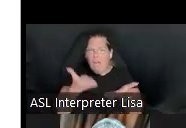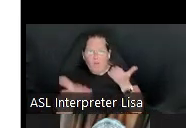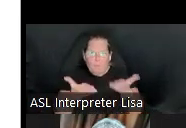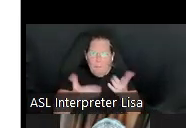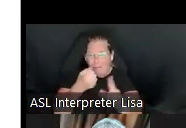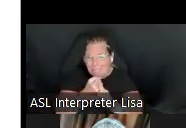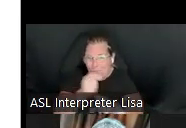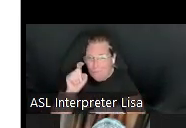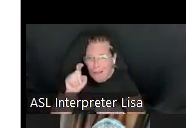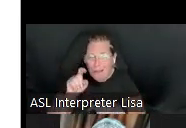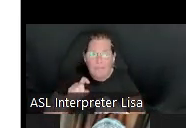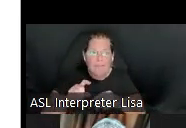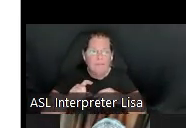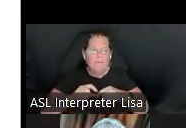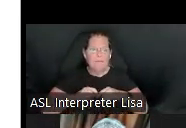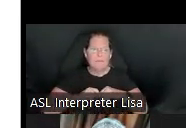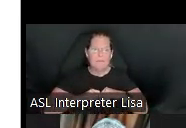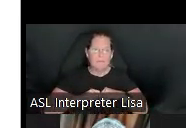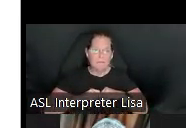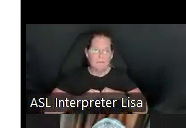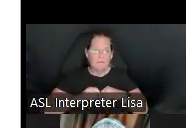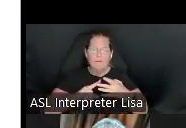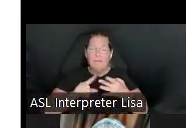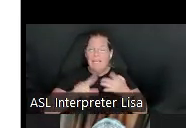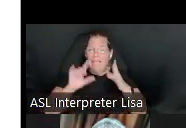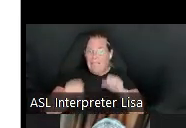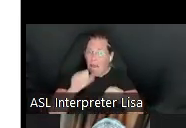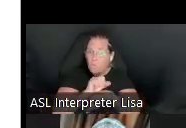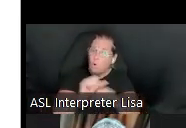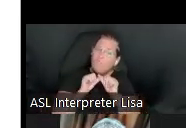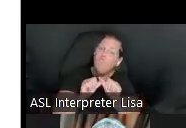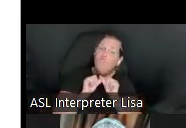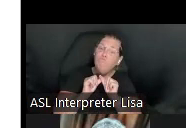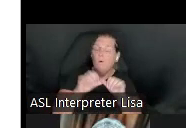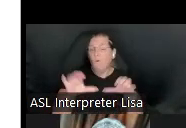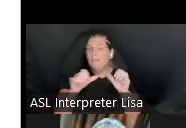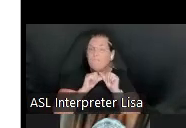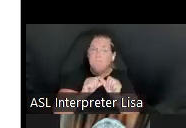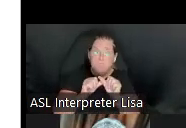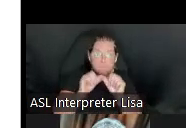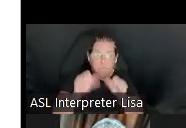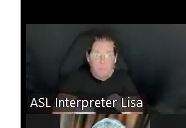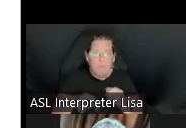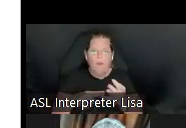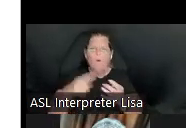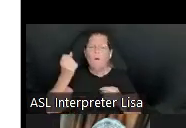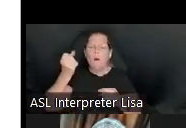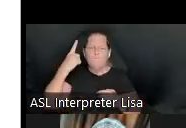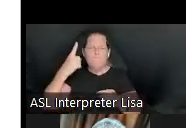Does the client have the ability to perform sustained activities? Does the client have beginning awareness of strengths